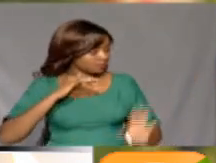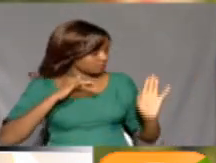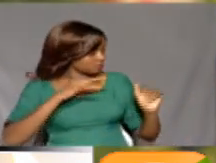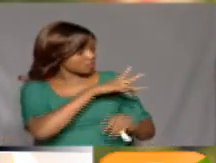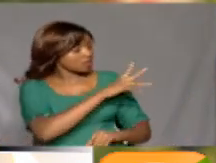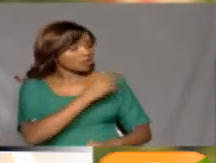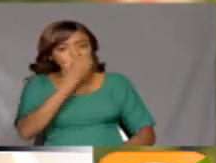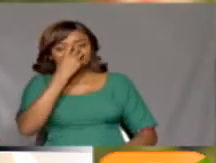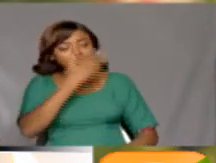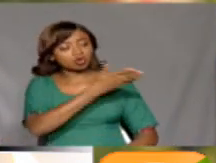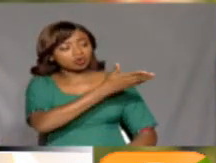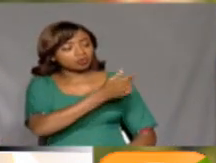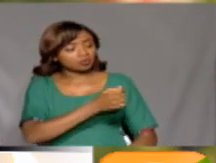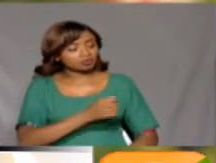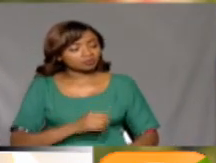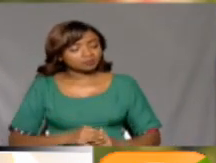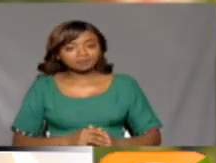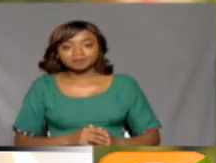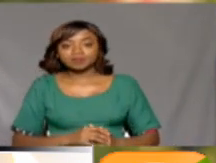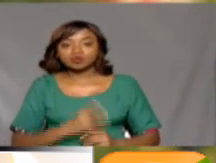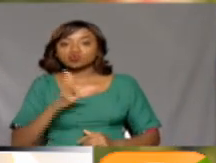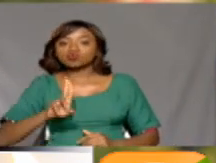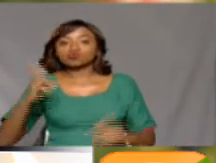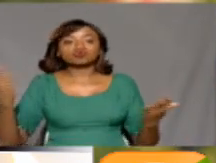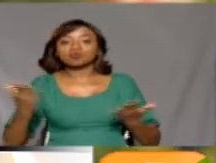William, where is Uhuru?